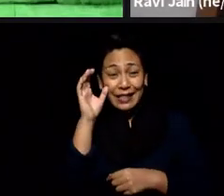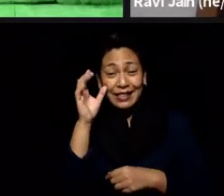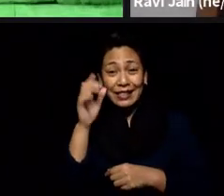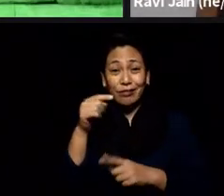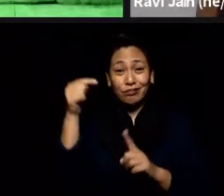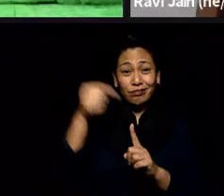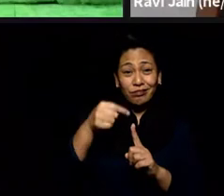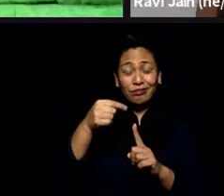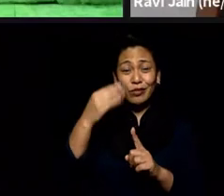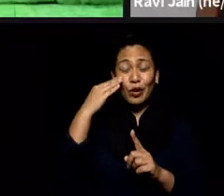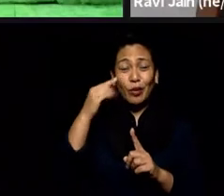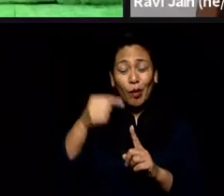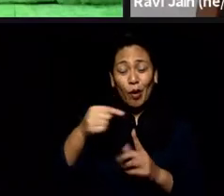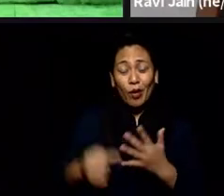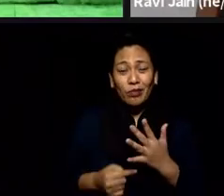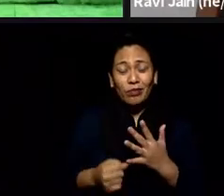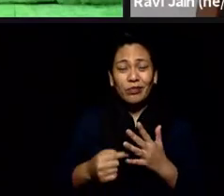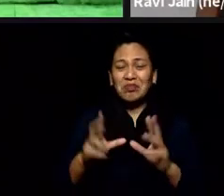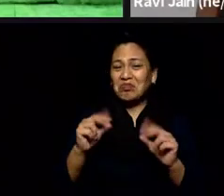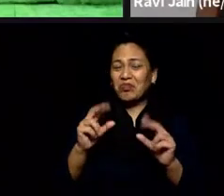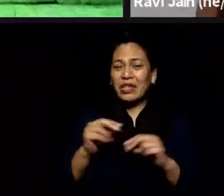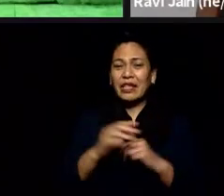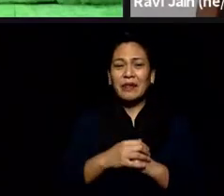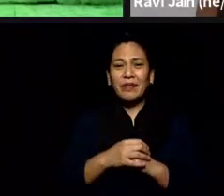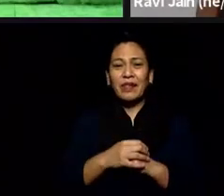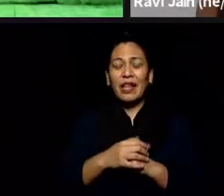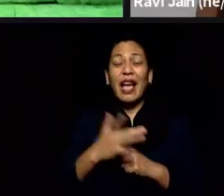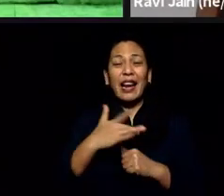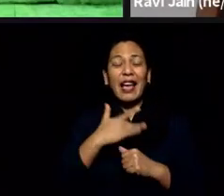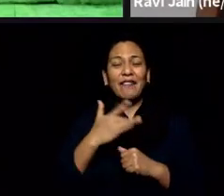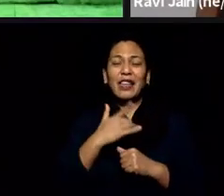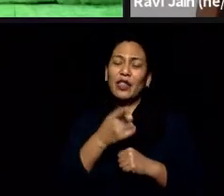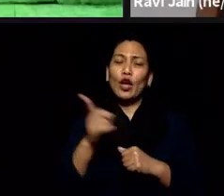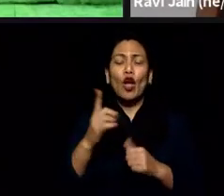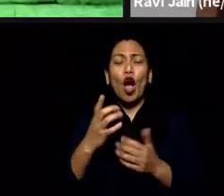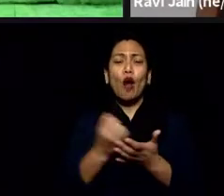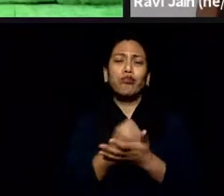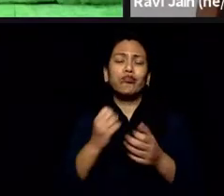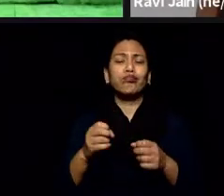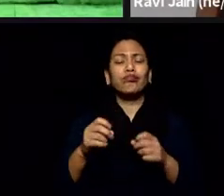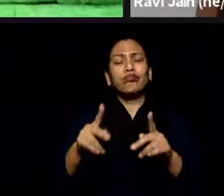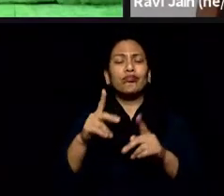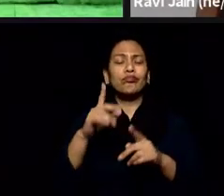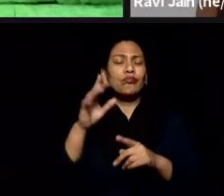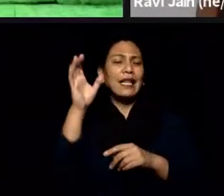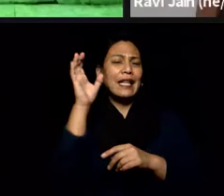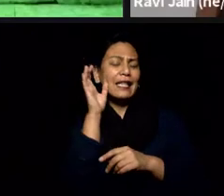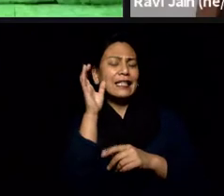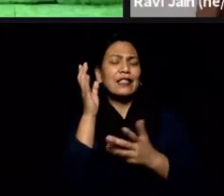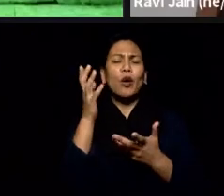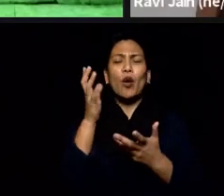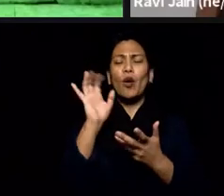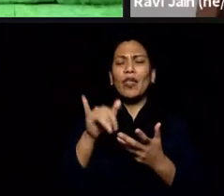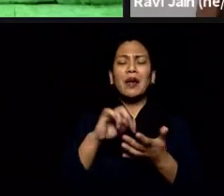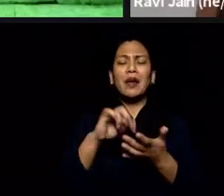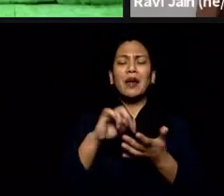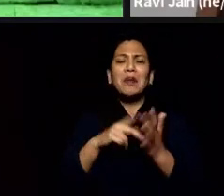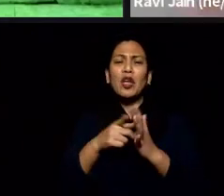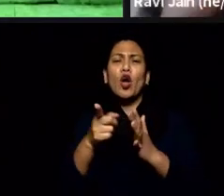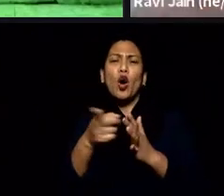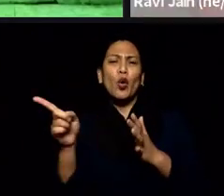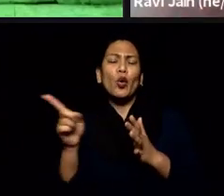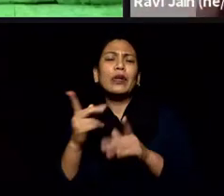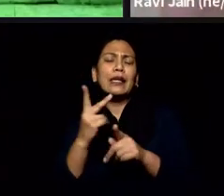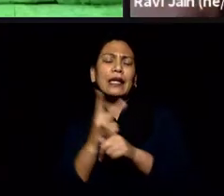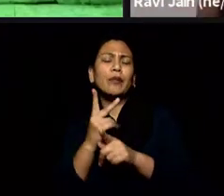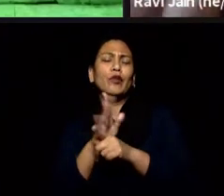to. And I'm concerned that the listening is opportunistic and a kind of rebrand that allows you to stay comfortable